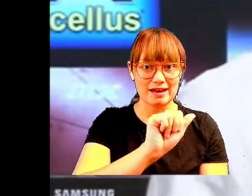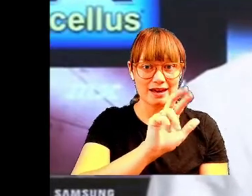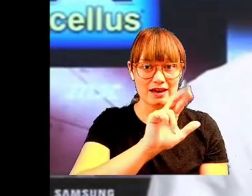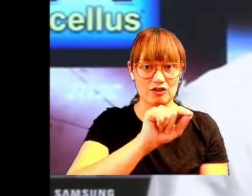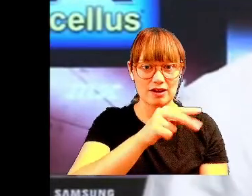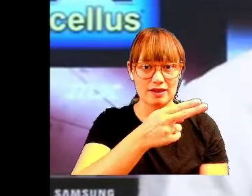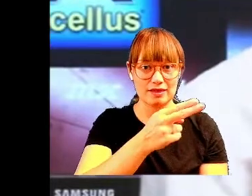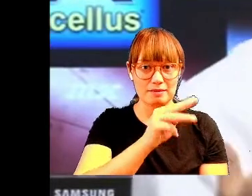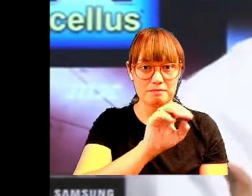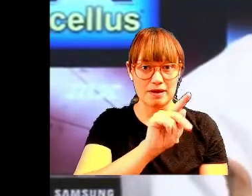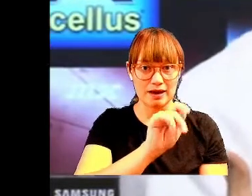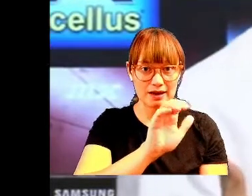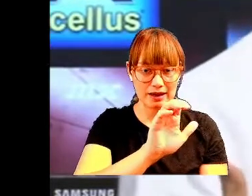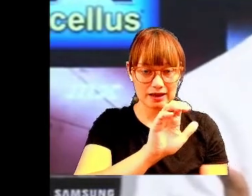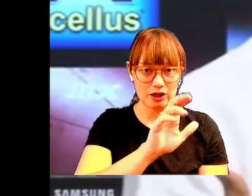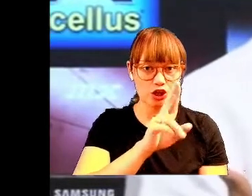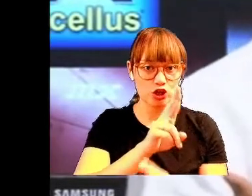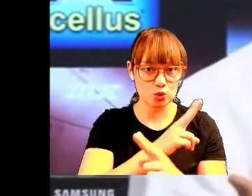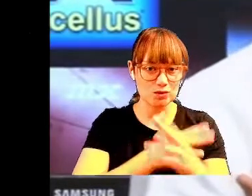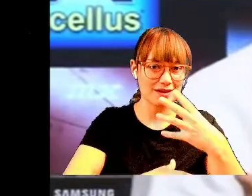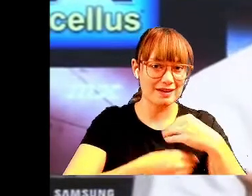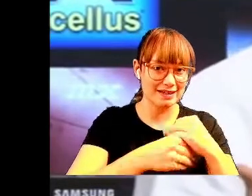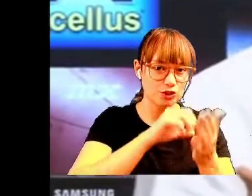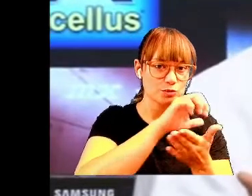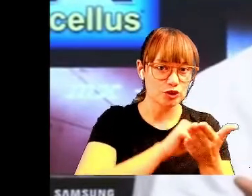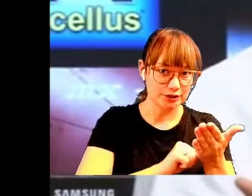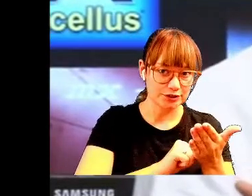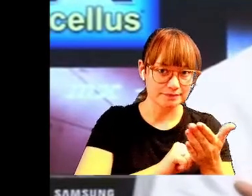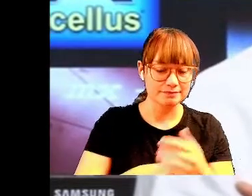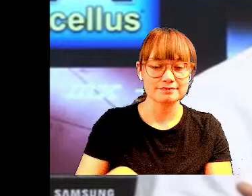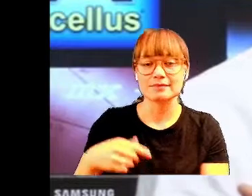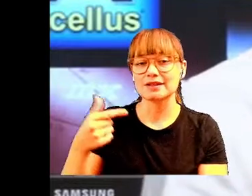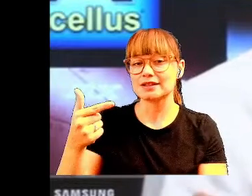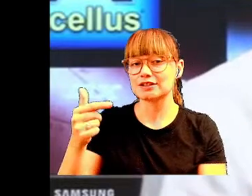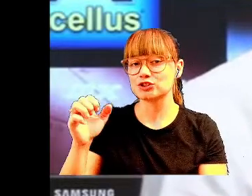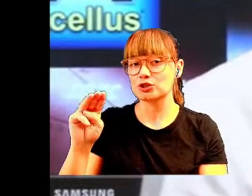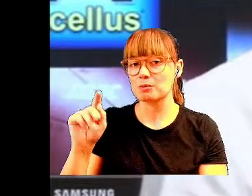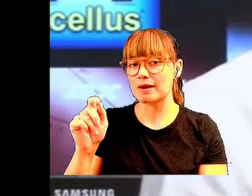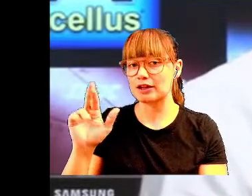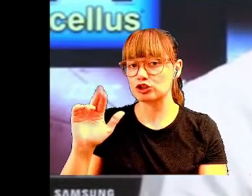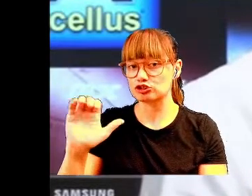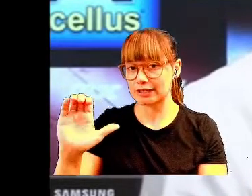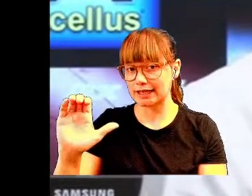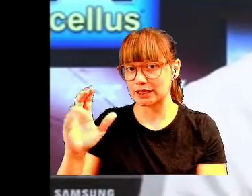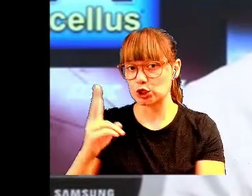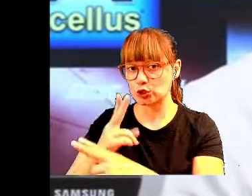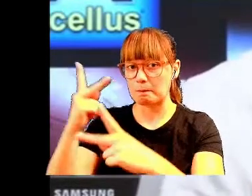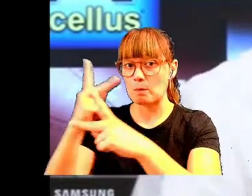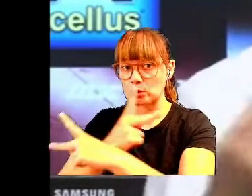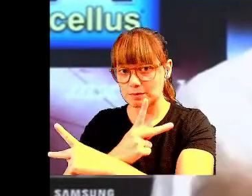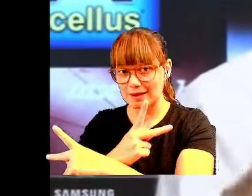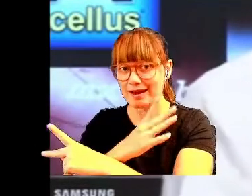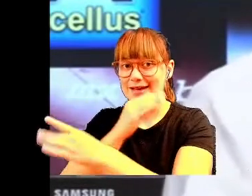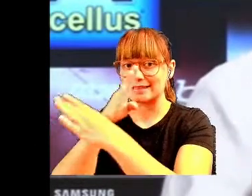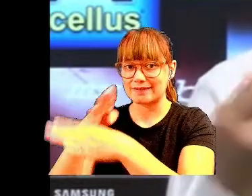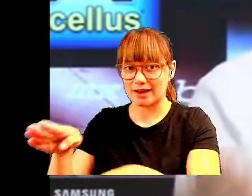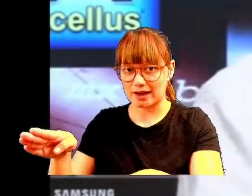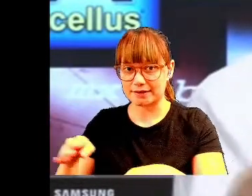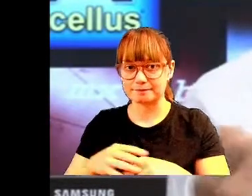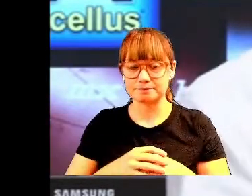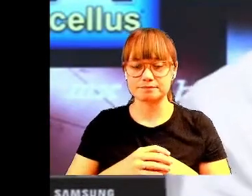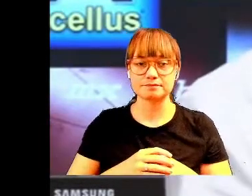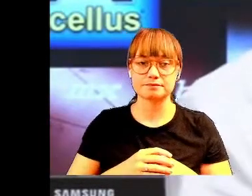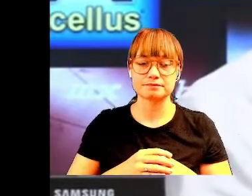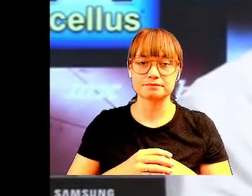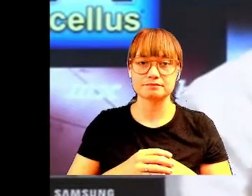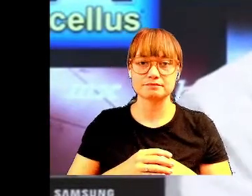subtraction, and geometric, which uses multiplication and division. In order to find a